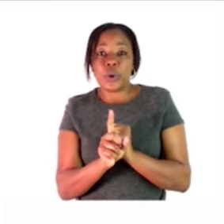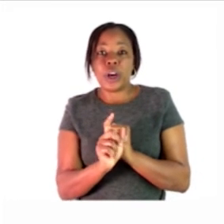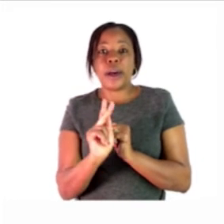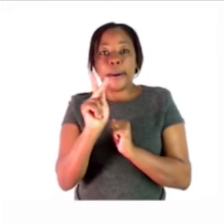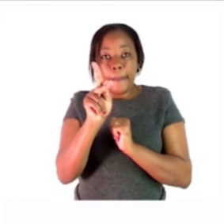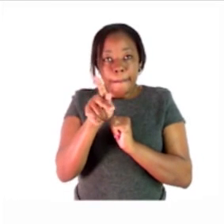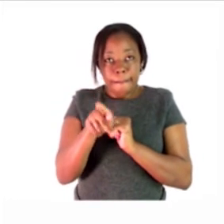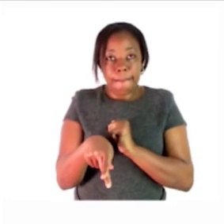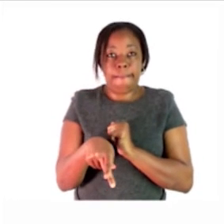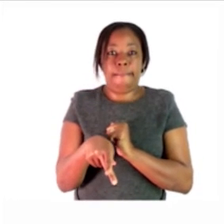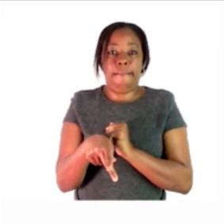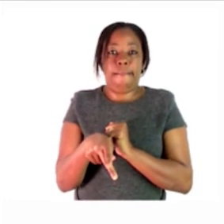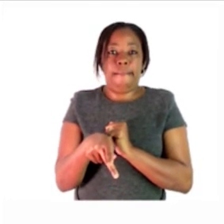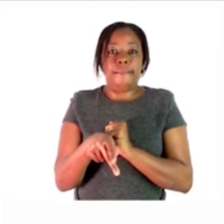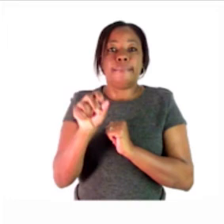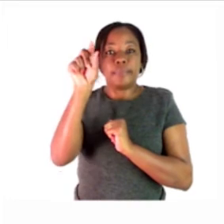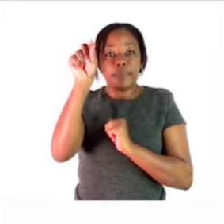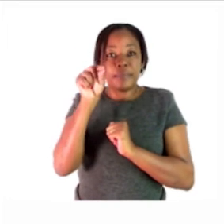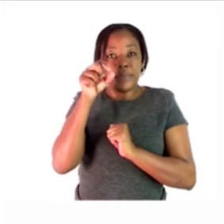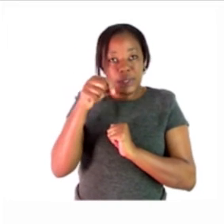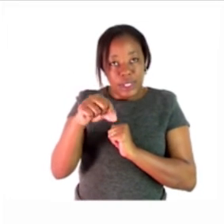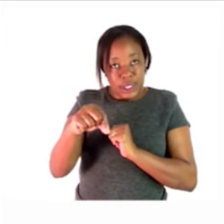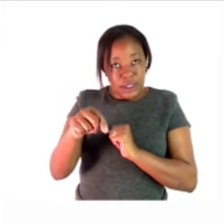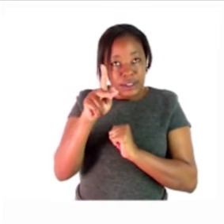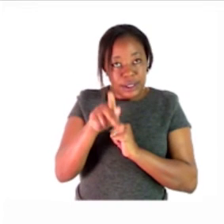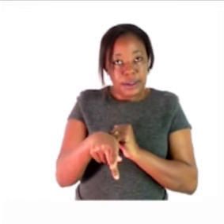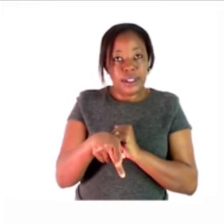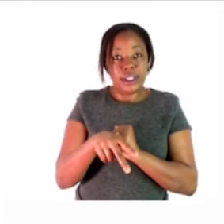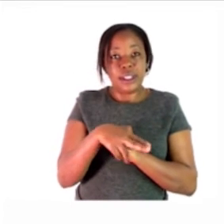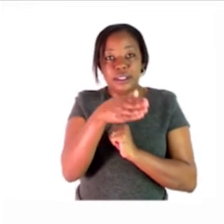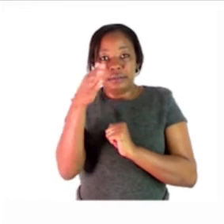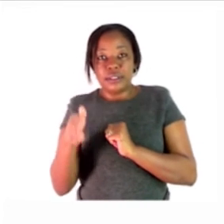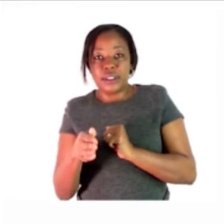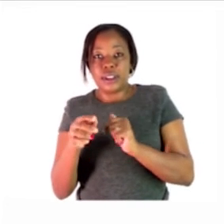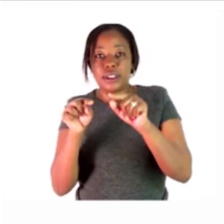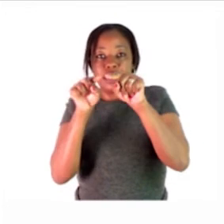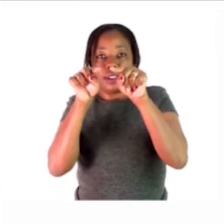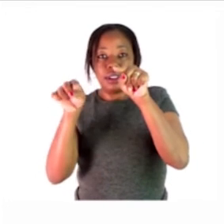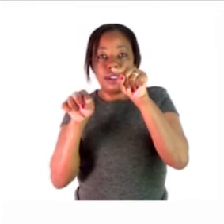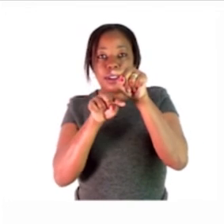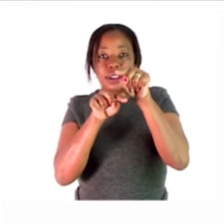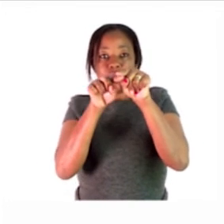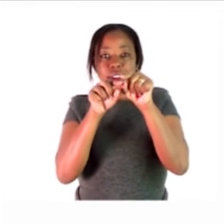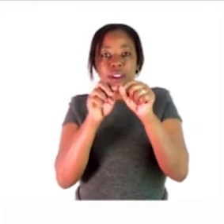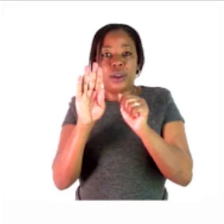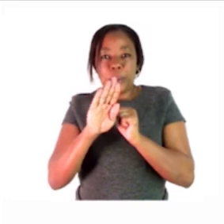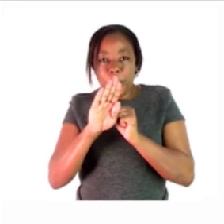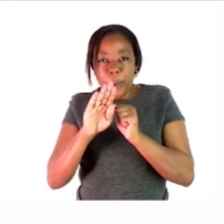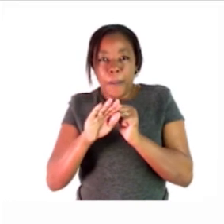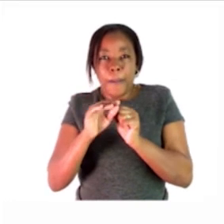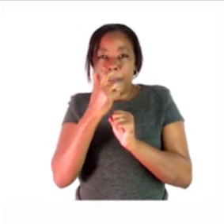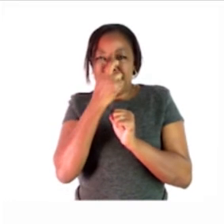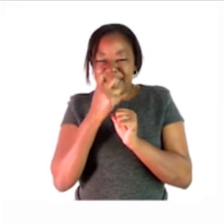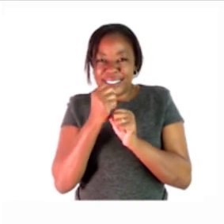the P. And the next one is a square, which is bold, which is